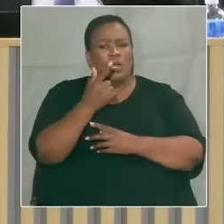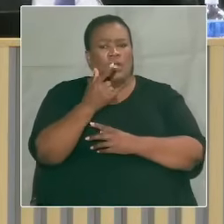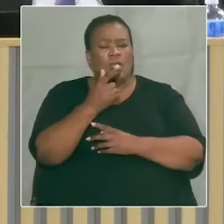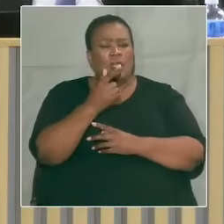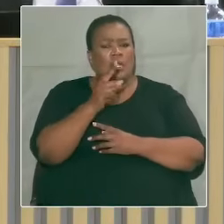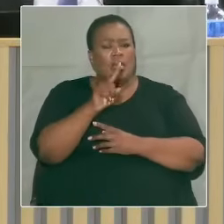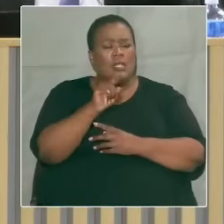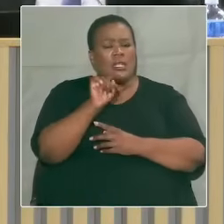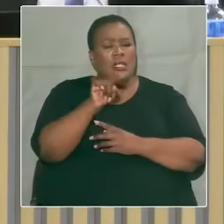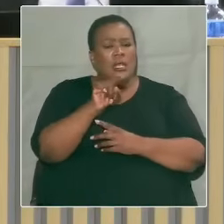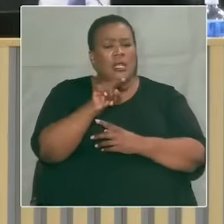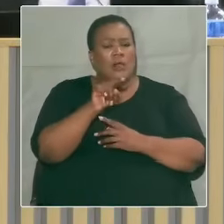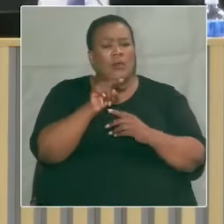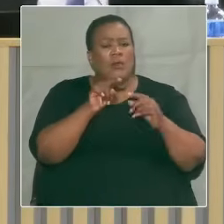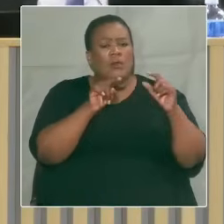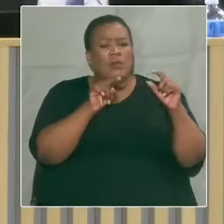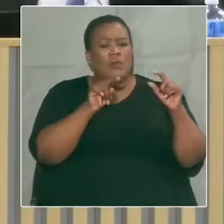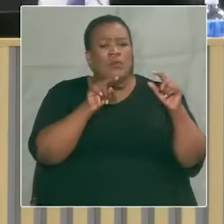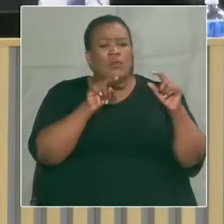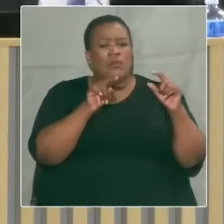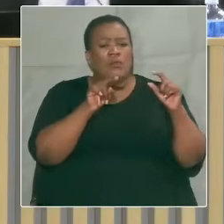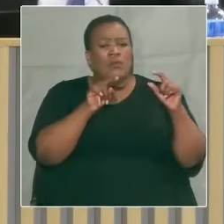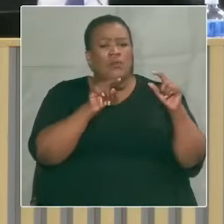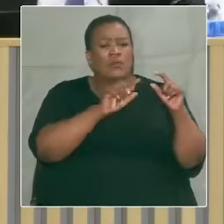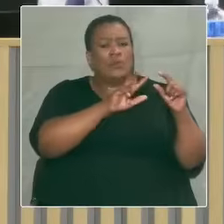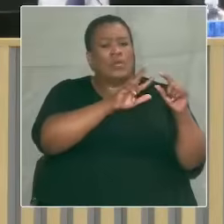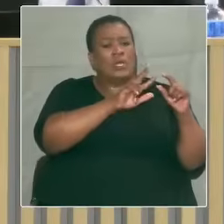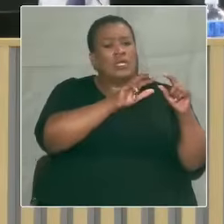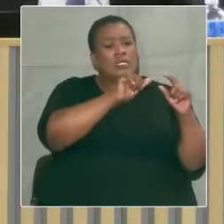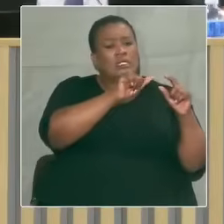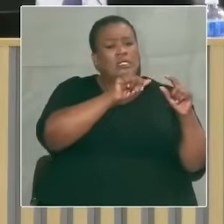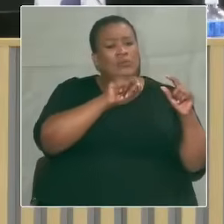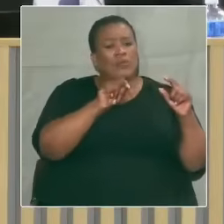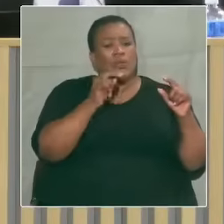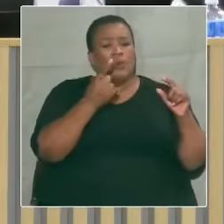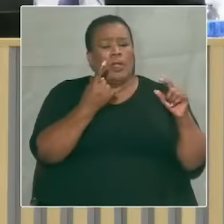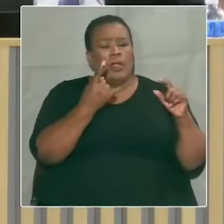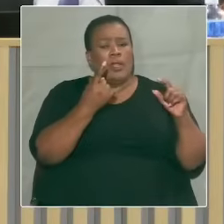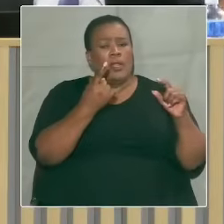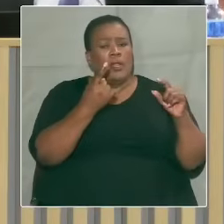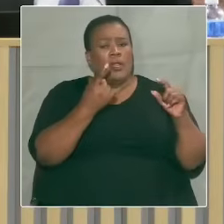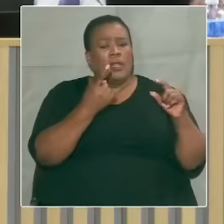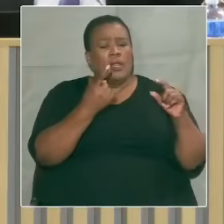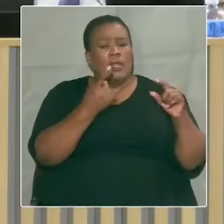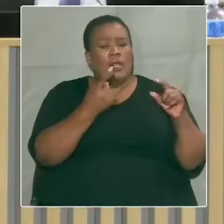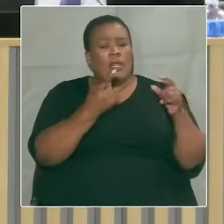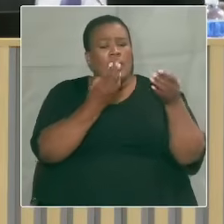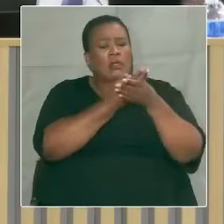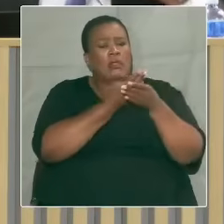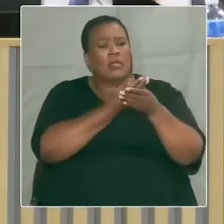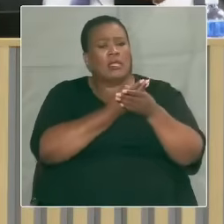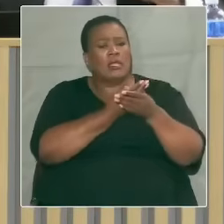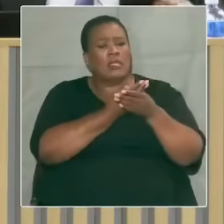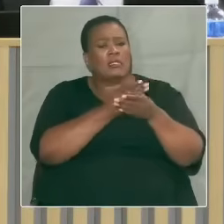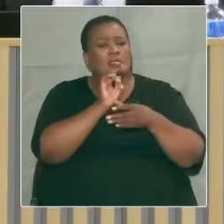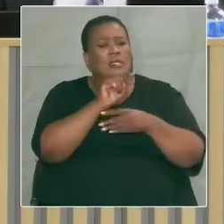just before 86.1, there's reference to